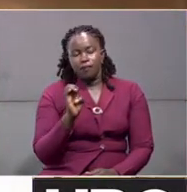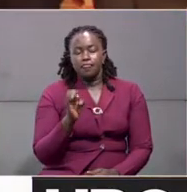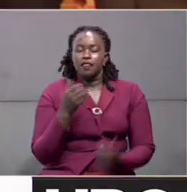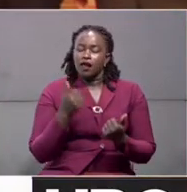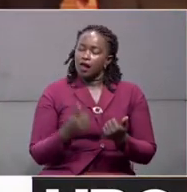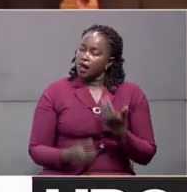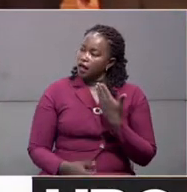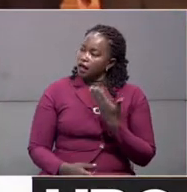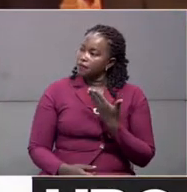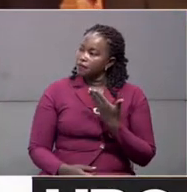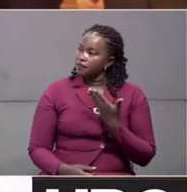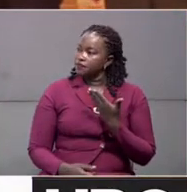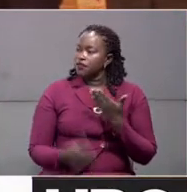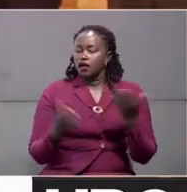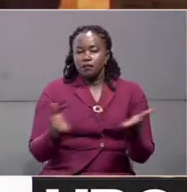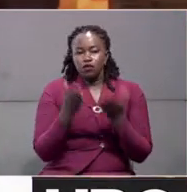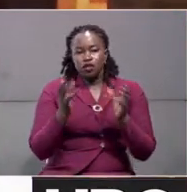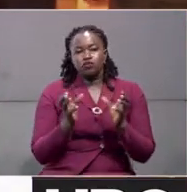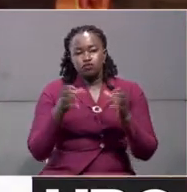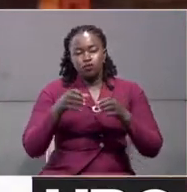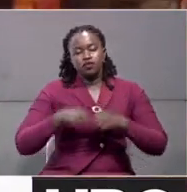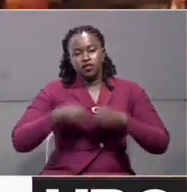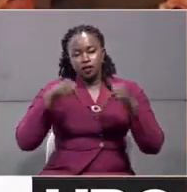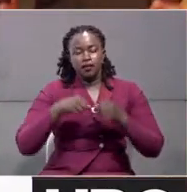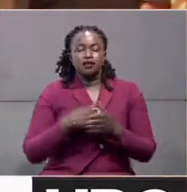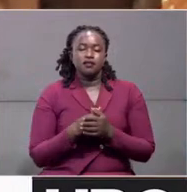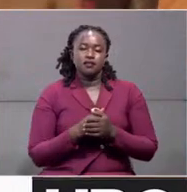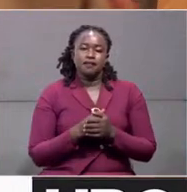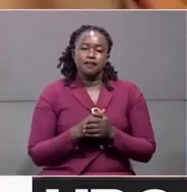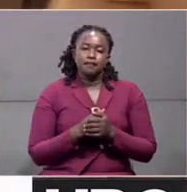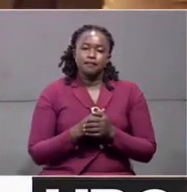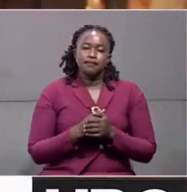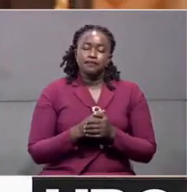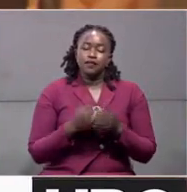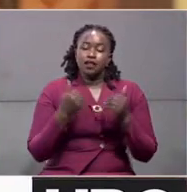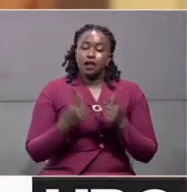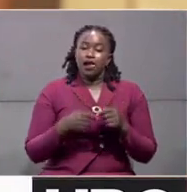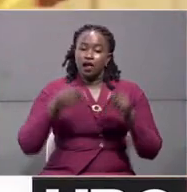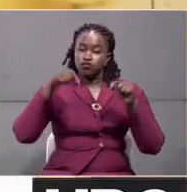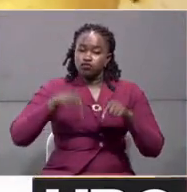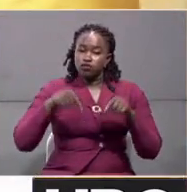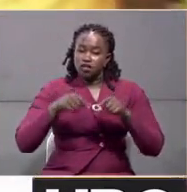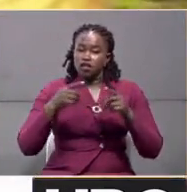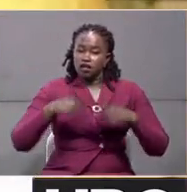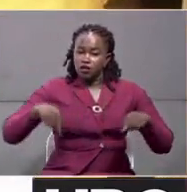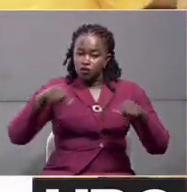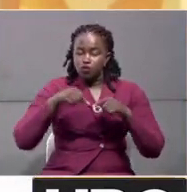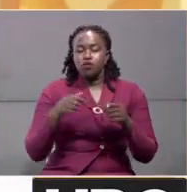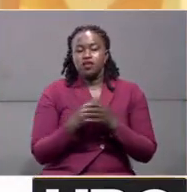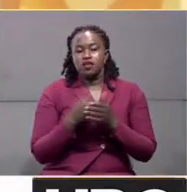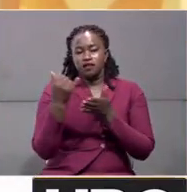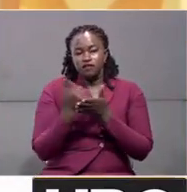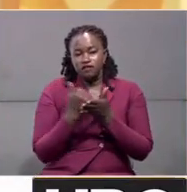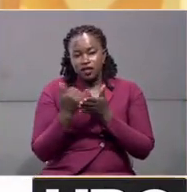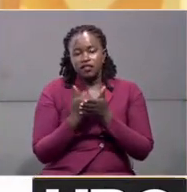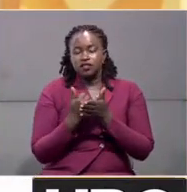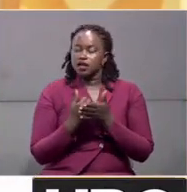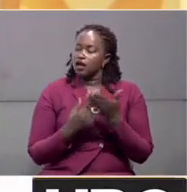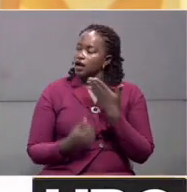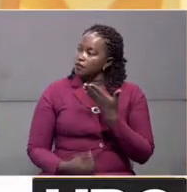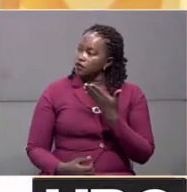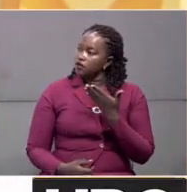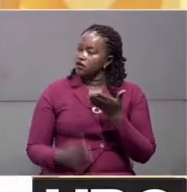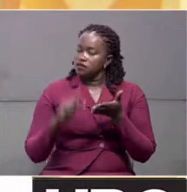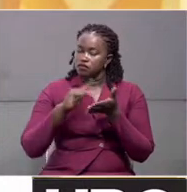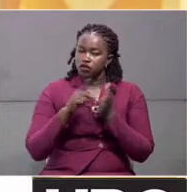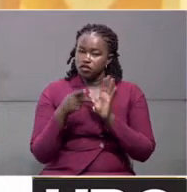Monpara is the Modern Group chairman. Today we have brought in investment more than $30 million in this project